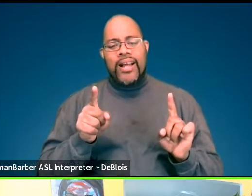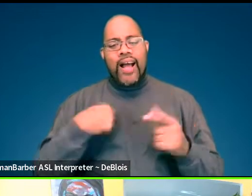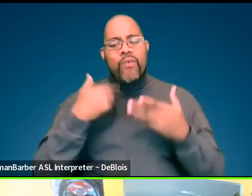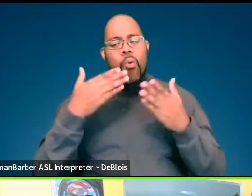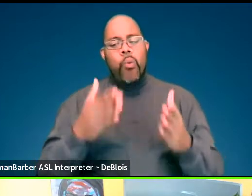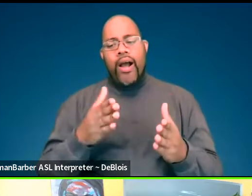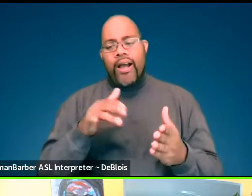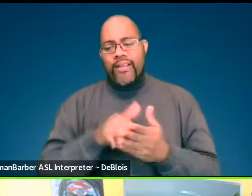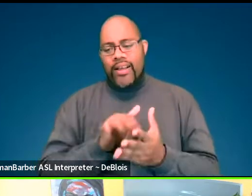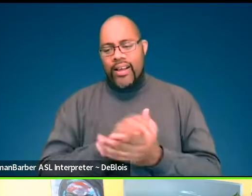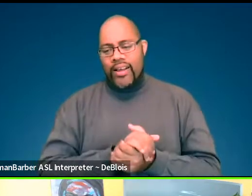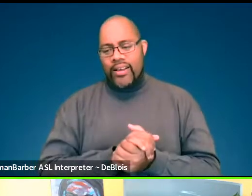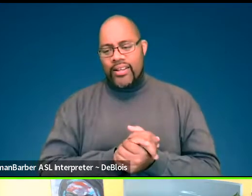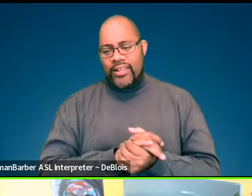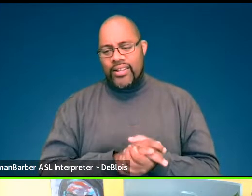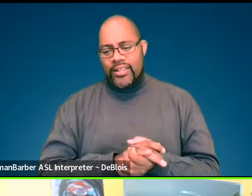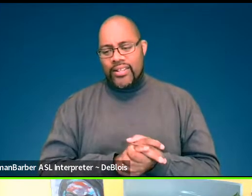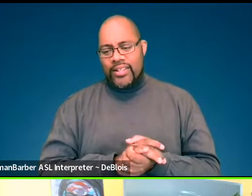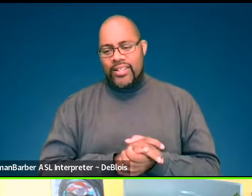way that